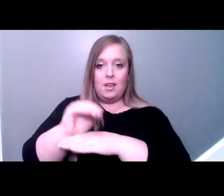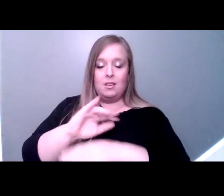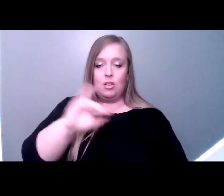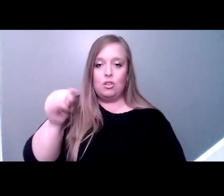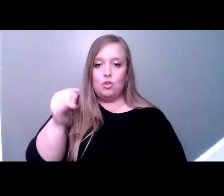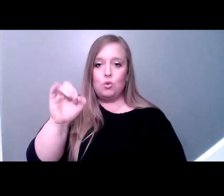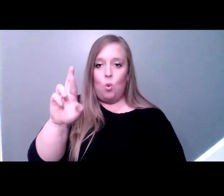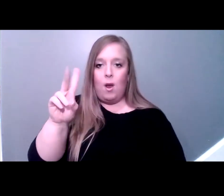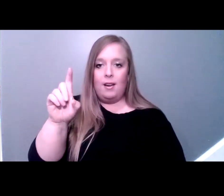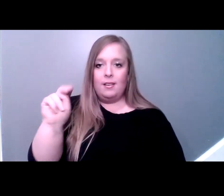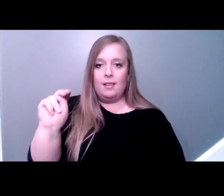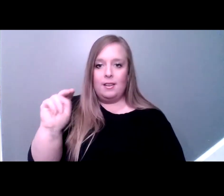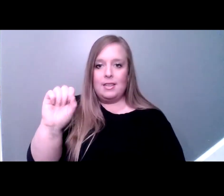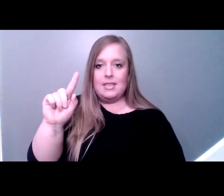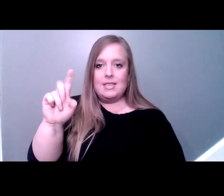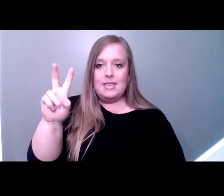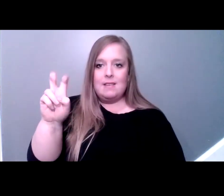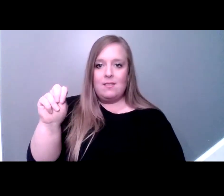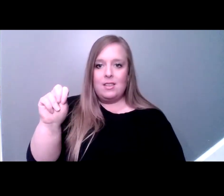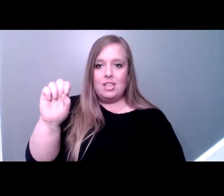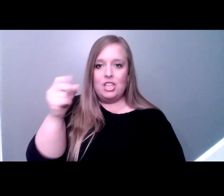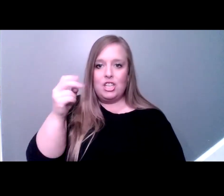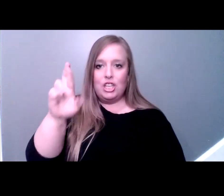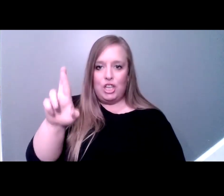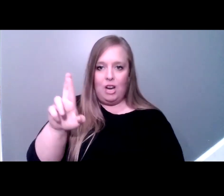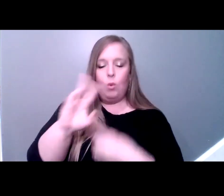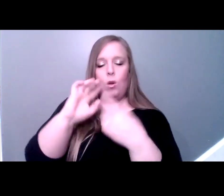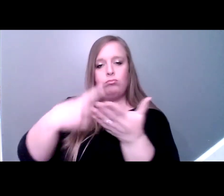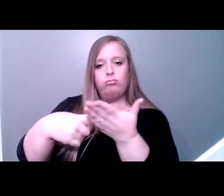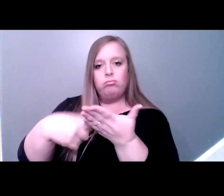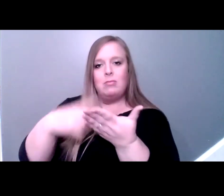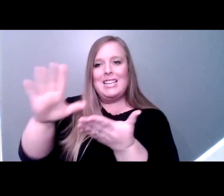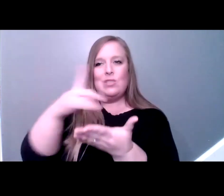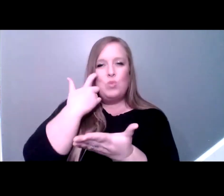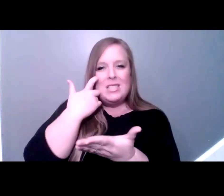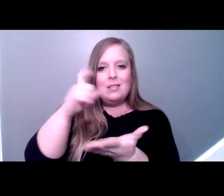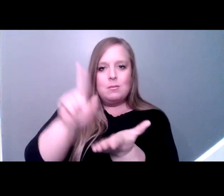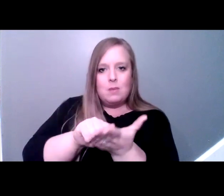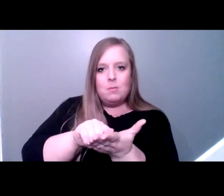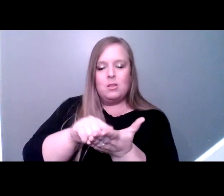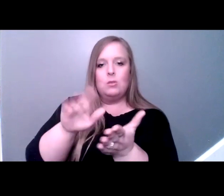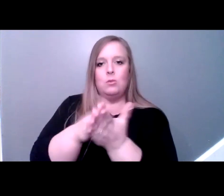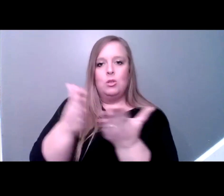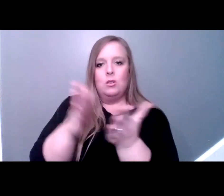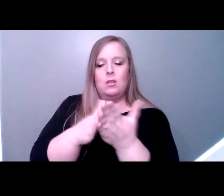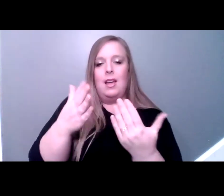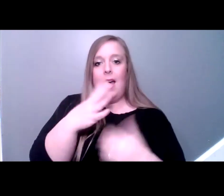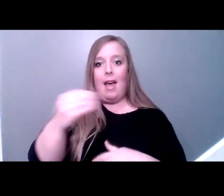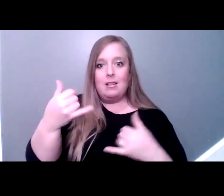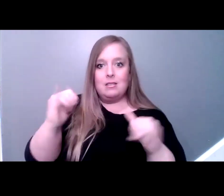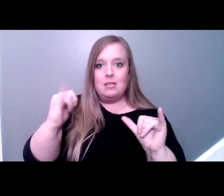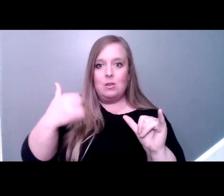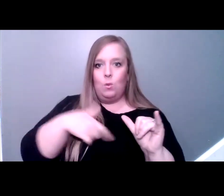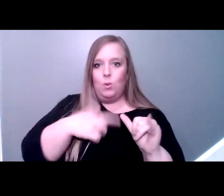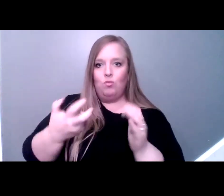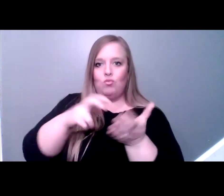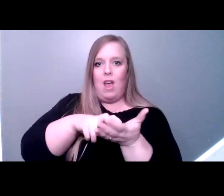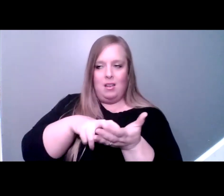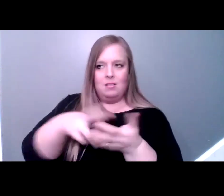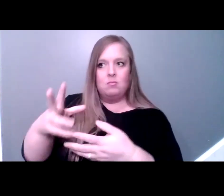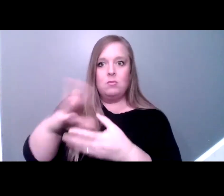Sher, will discuss his recently published book, And Still We Rise, a story inspired by the